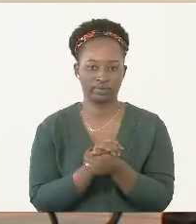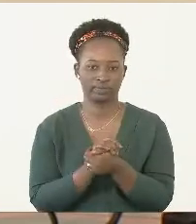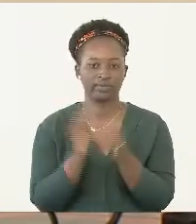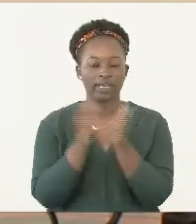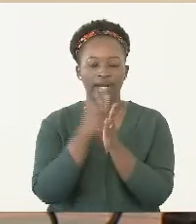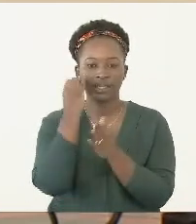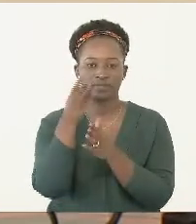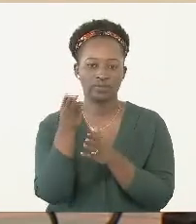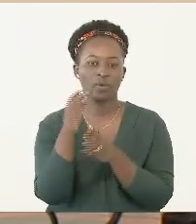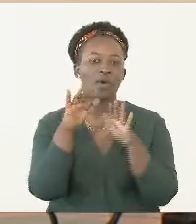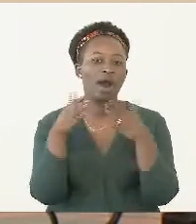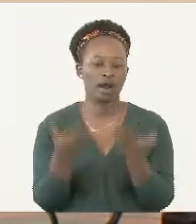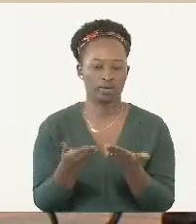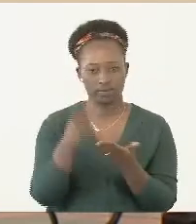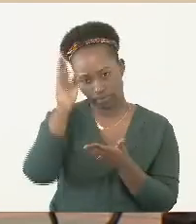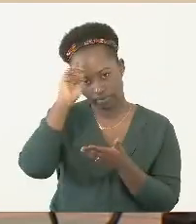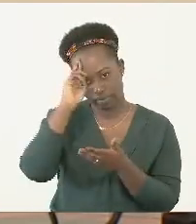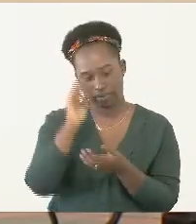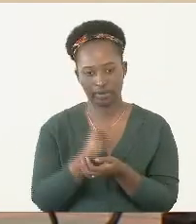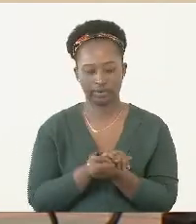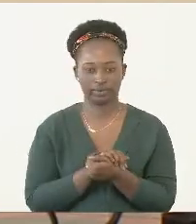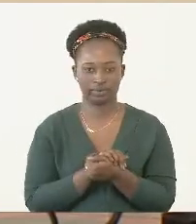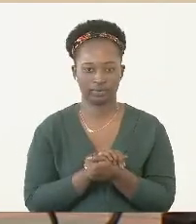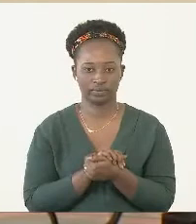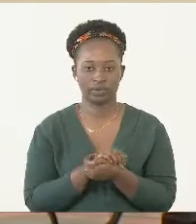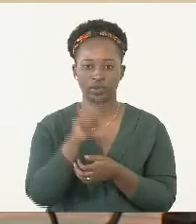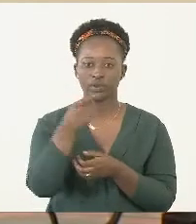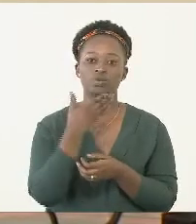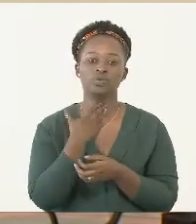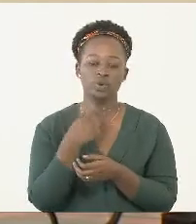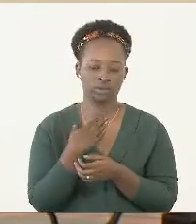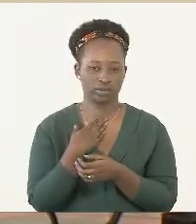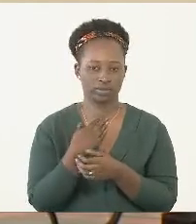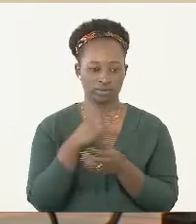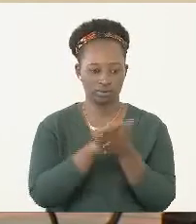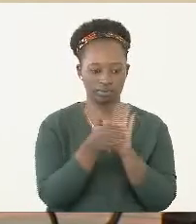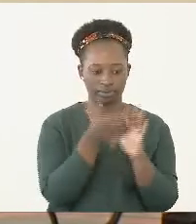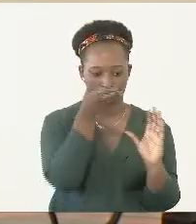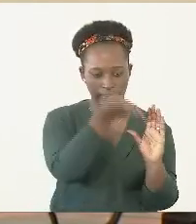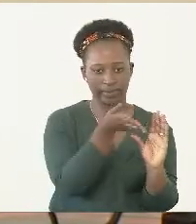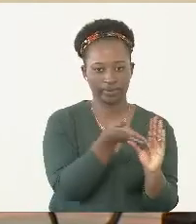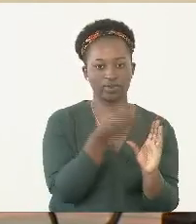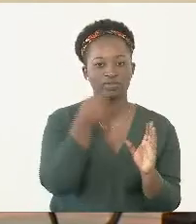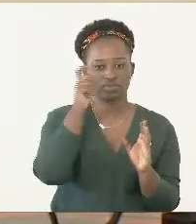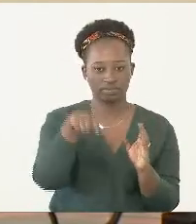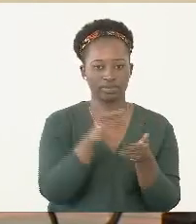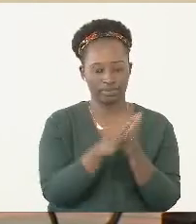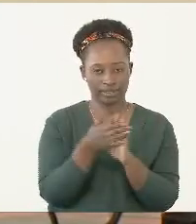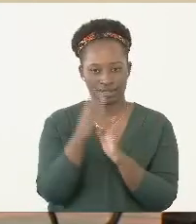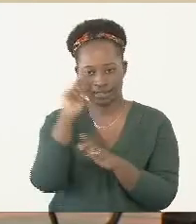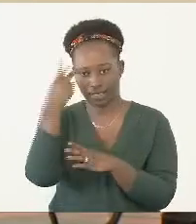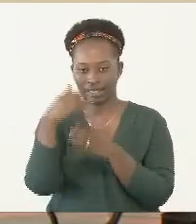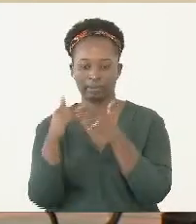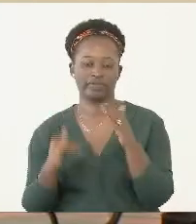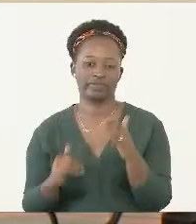if so, how? Remember, you want to beat a terrorist, you must be a second